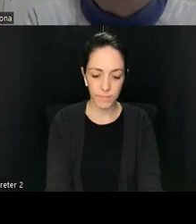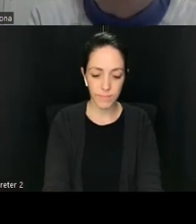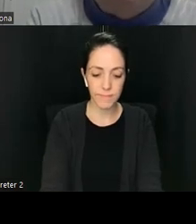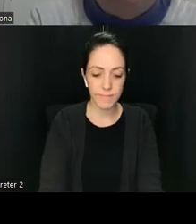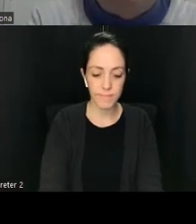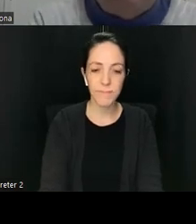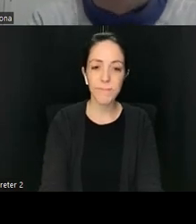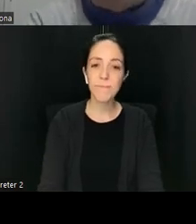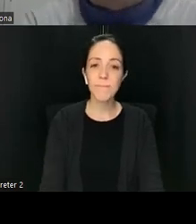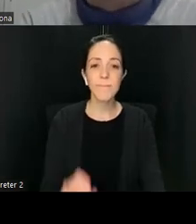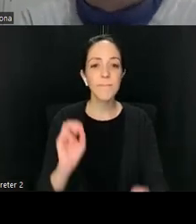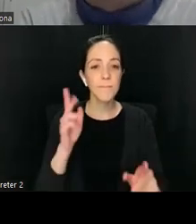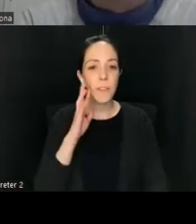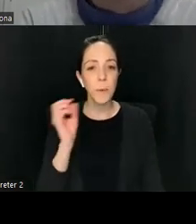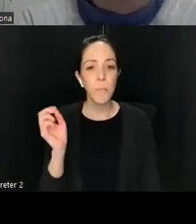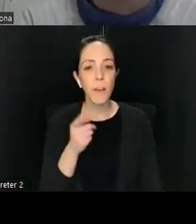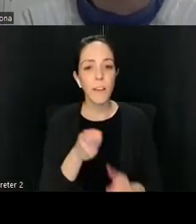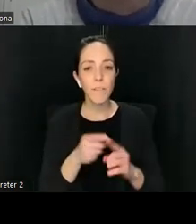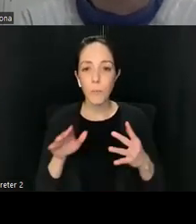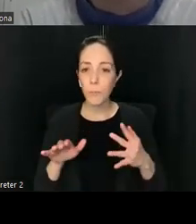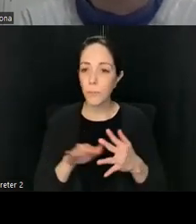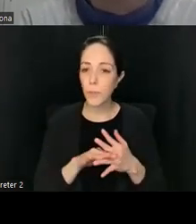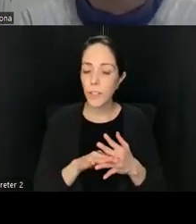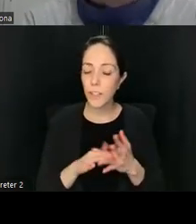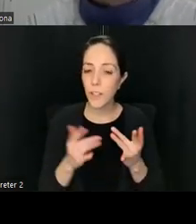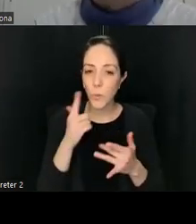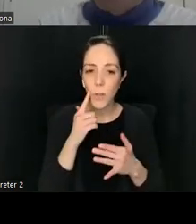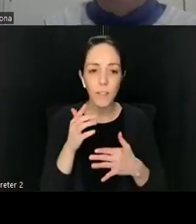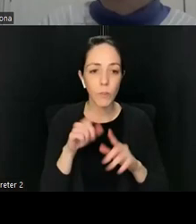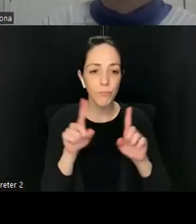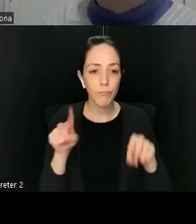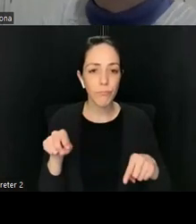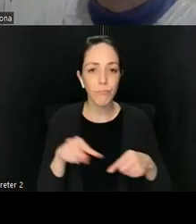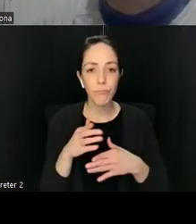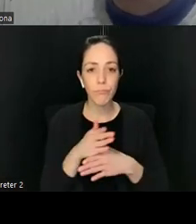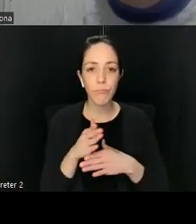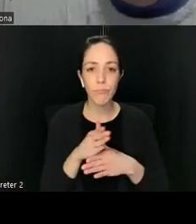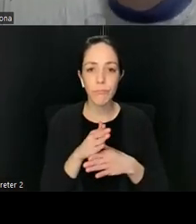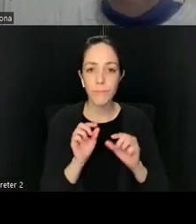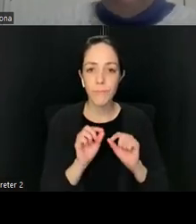And we're just waiting for the screen share to come back up.